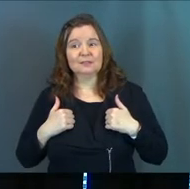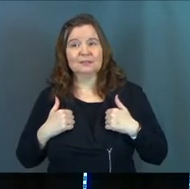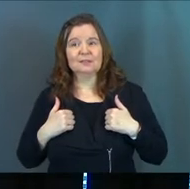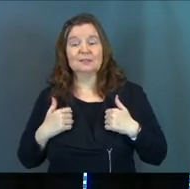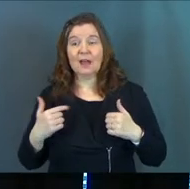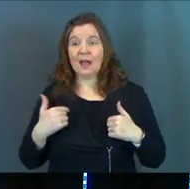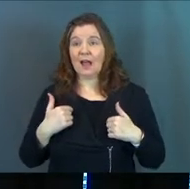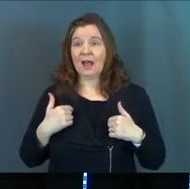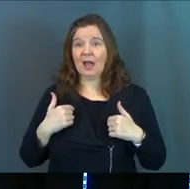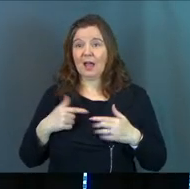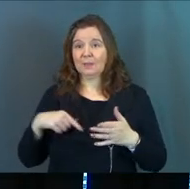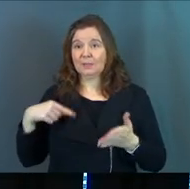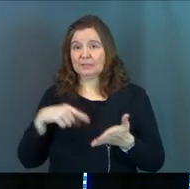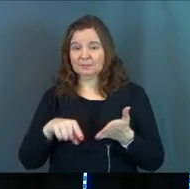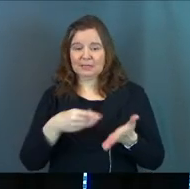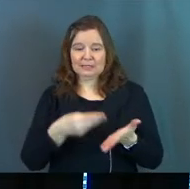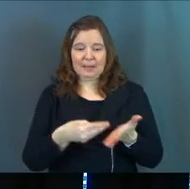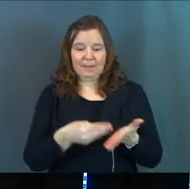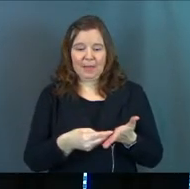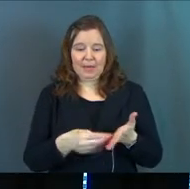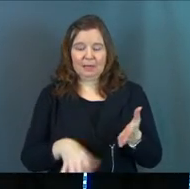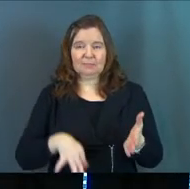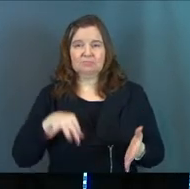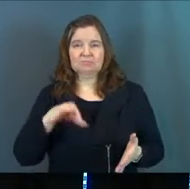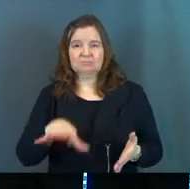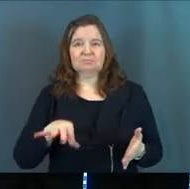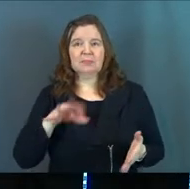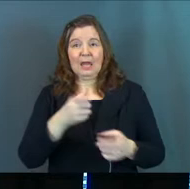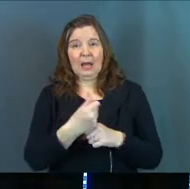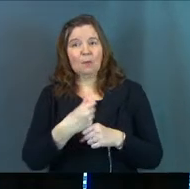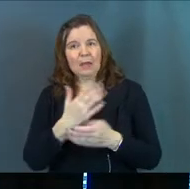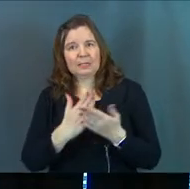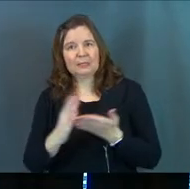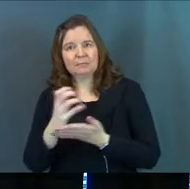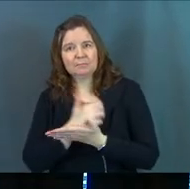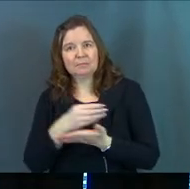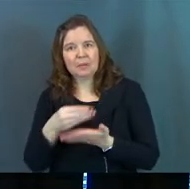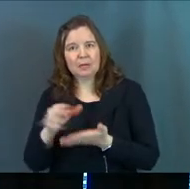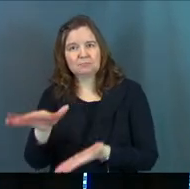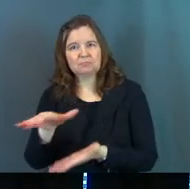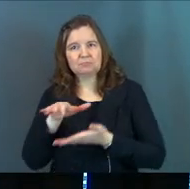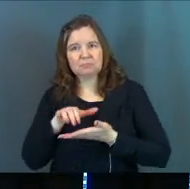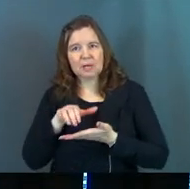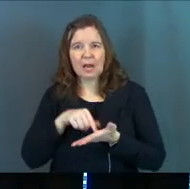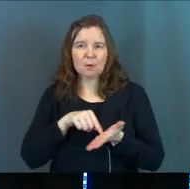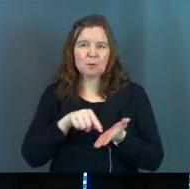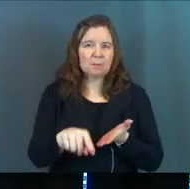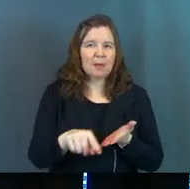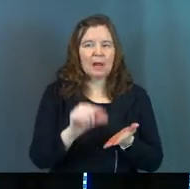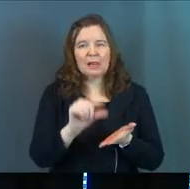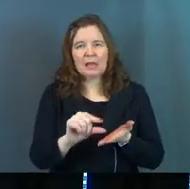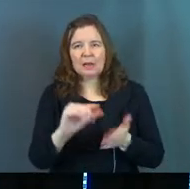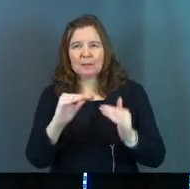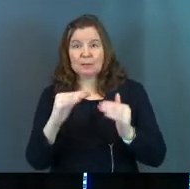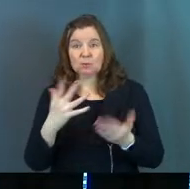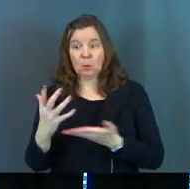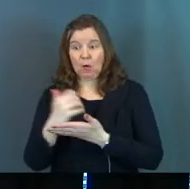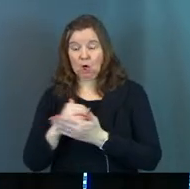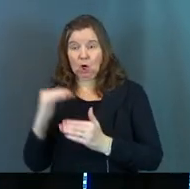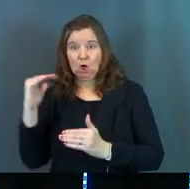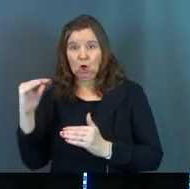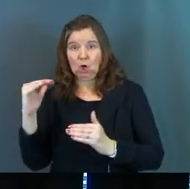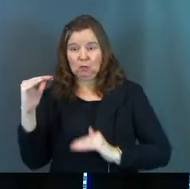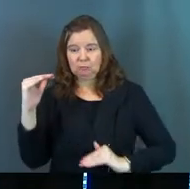Like, I'm going to spend a certain amount of money, and I'm going to make a certain amount of money, and I'm going to spend a little bit less than